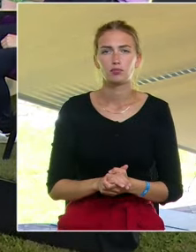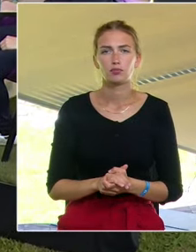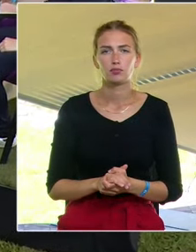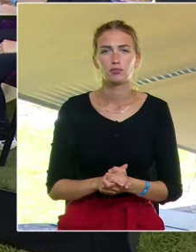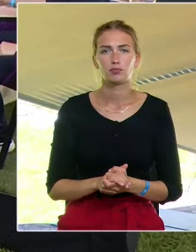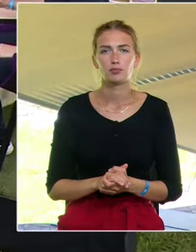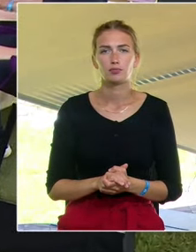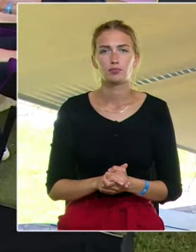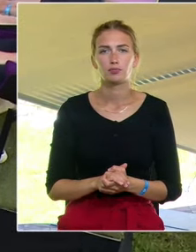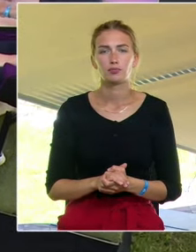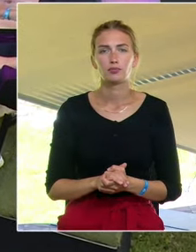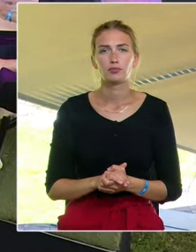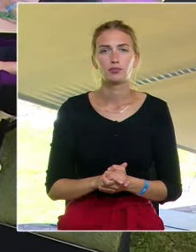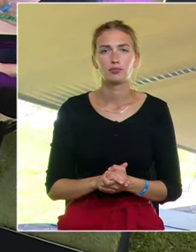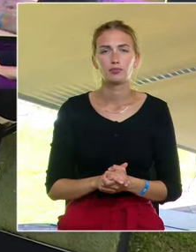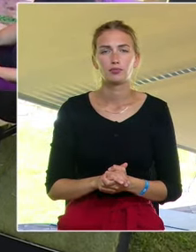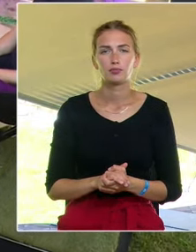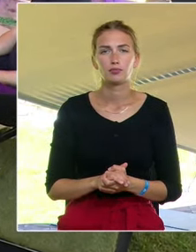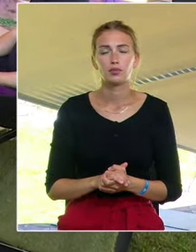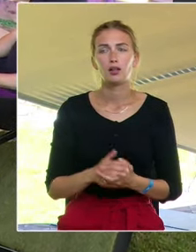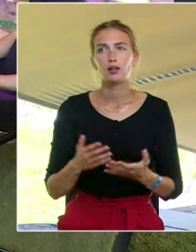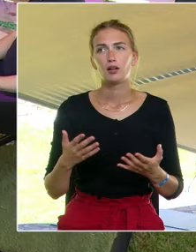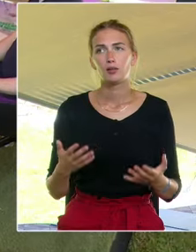just thinking in a way like,